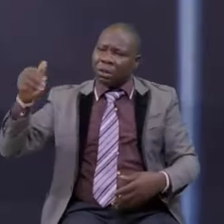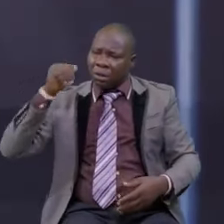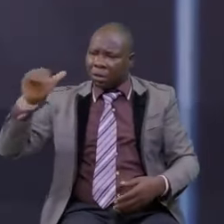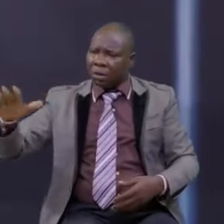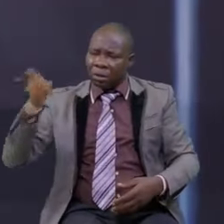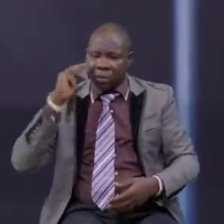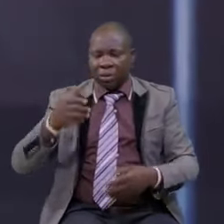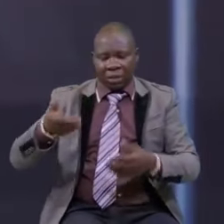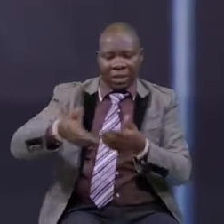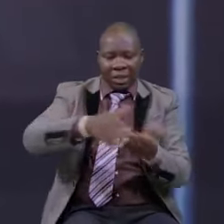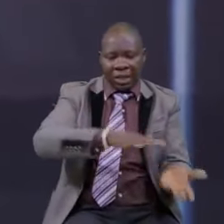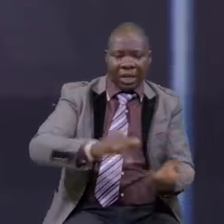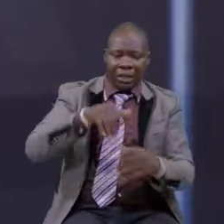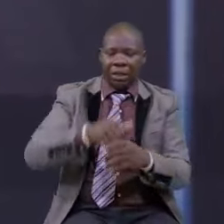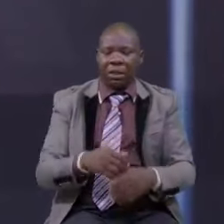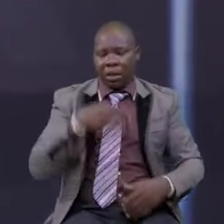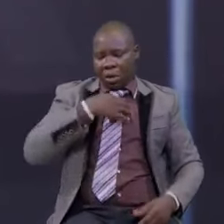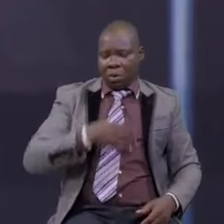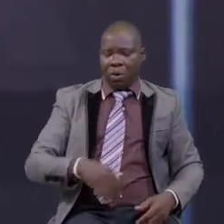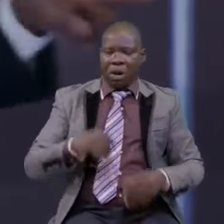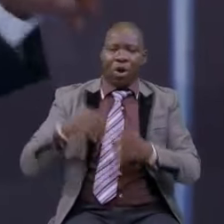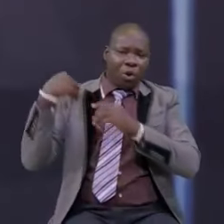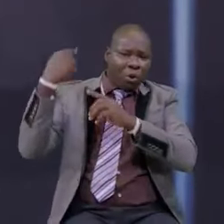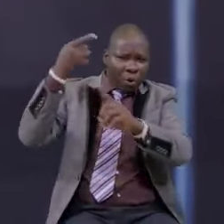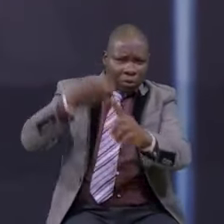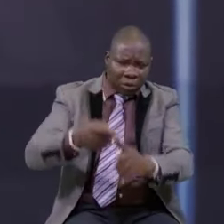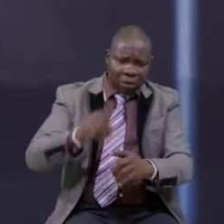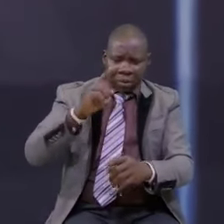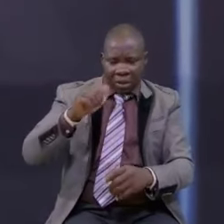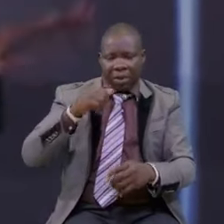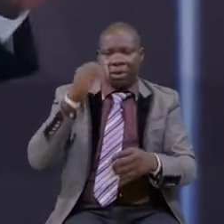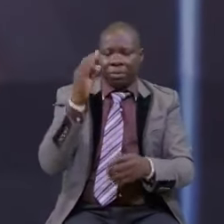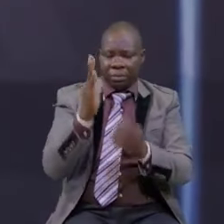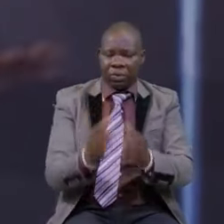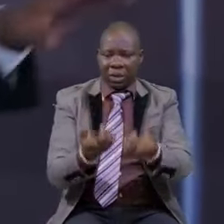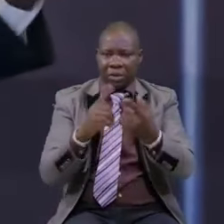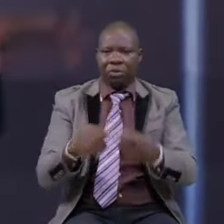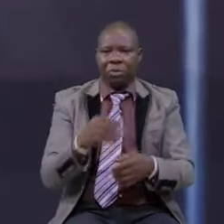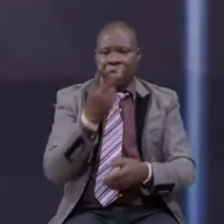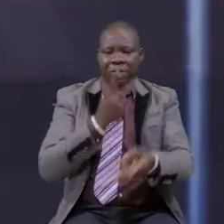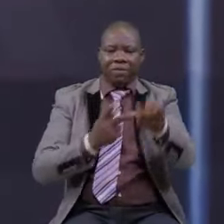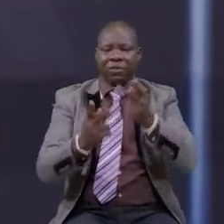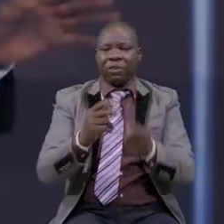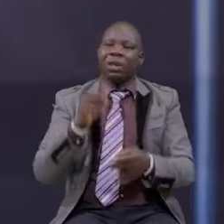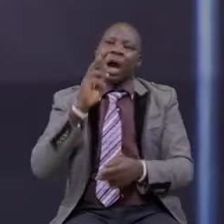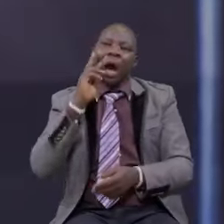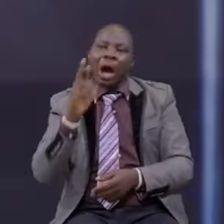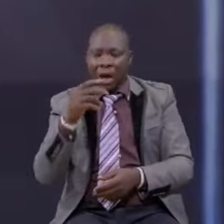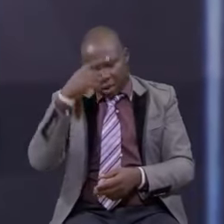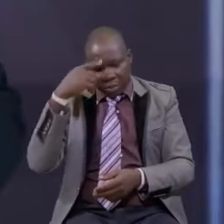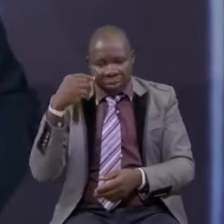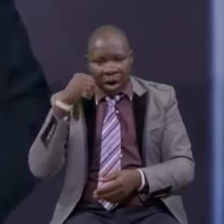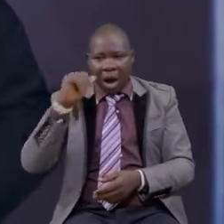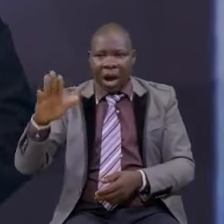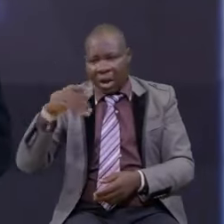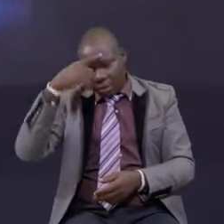GHS Spurgeon came to visit her, because she was a member of the tabernacle of Spurgeon's church